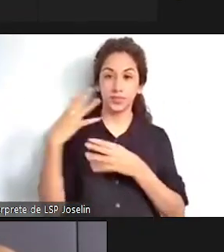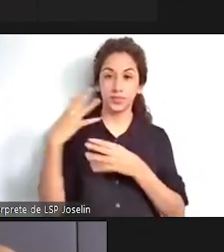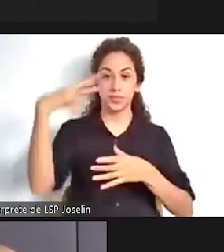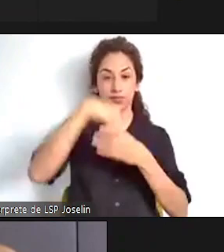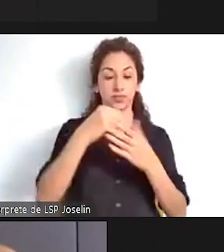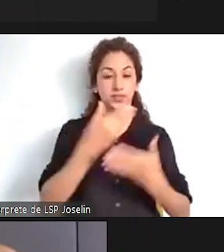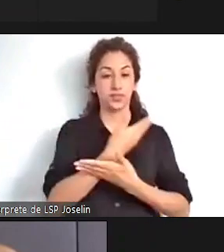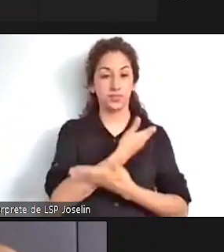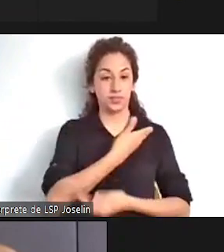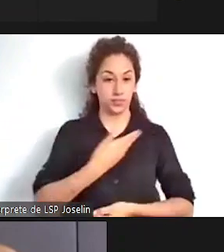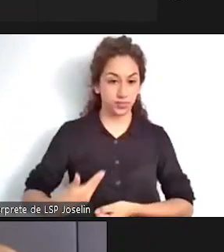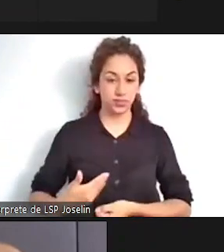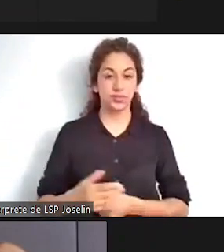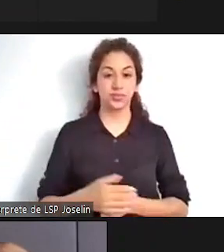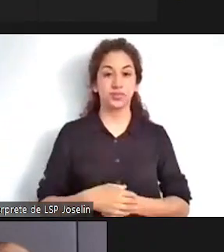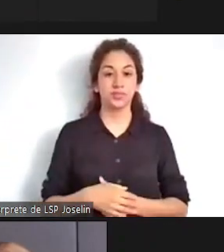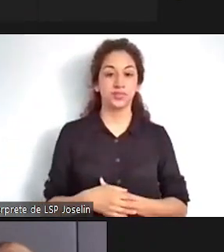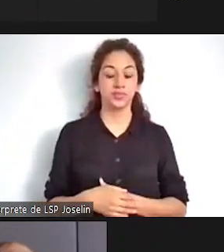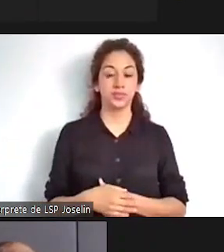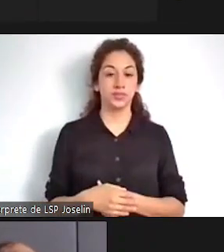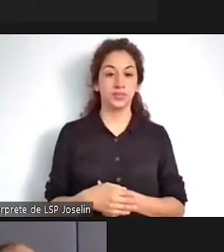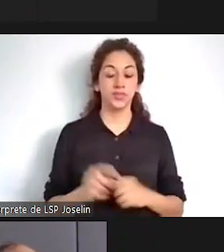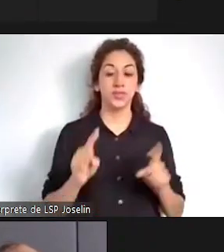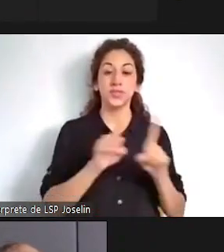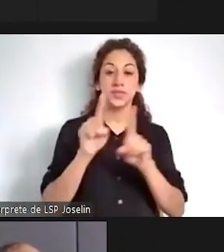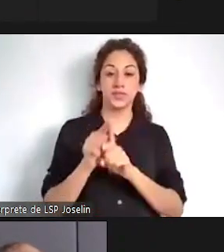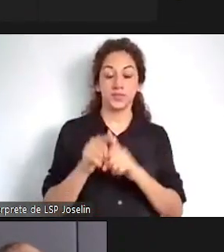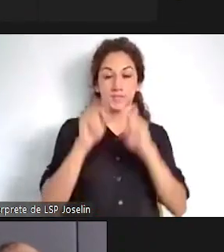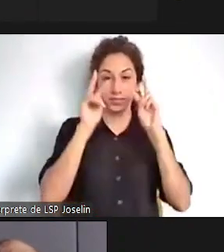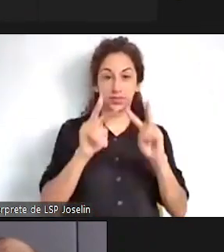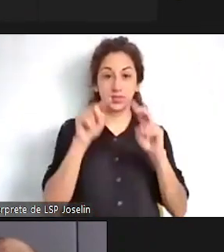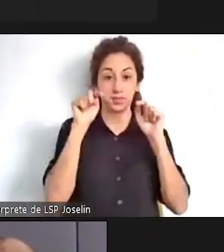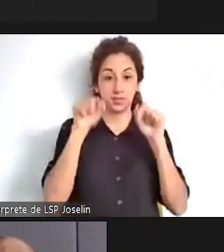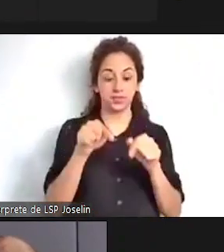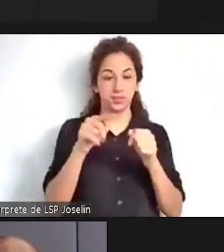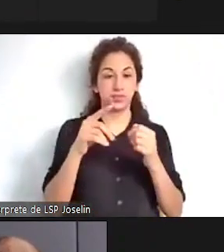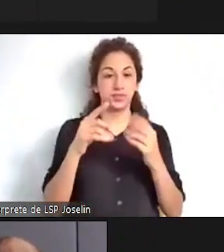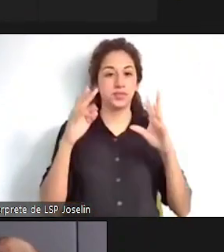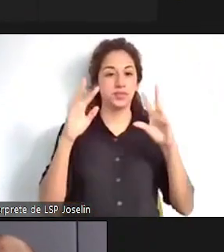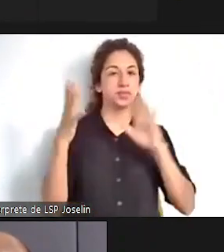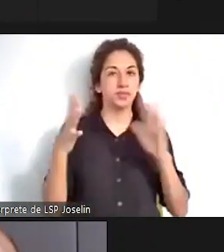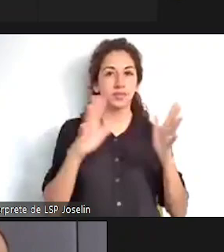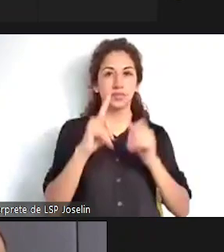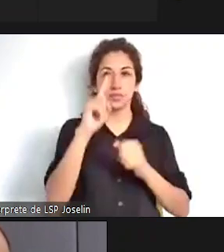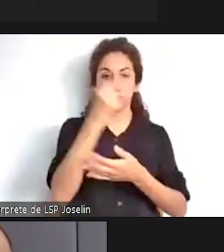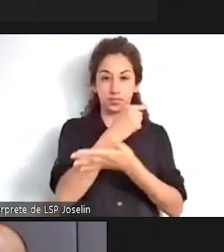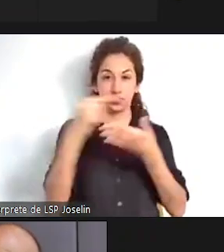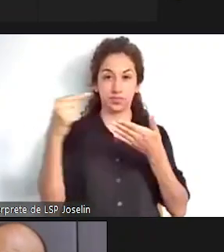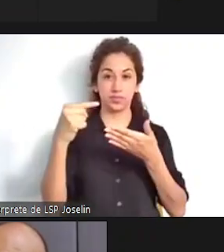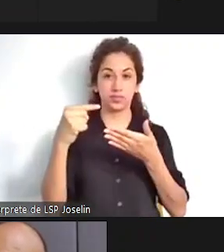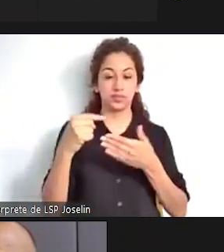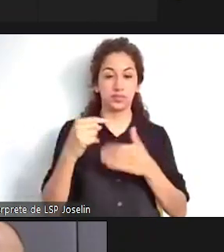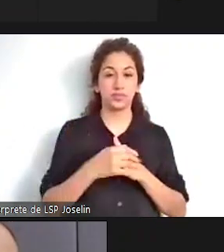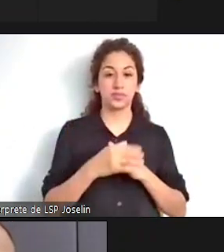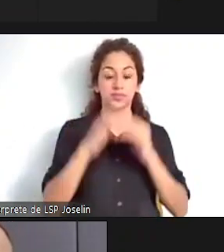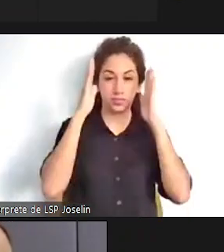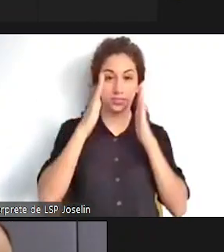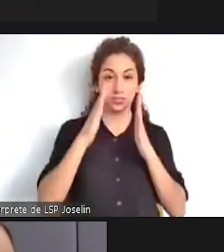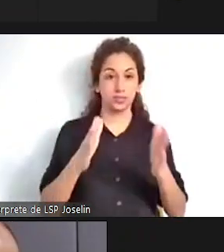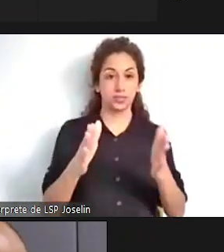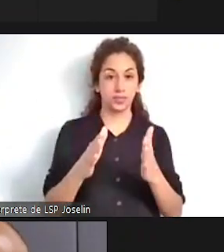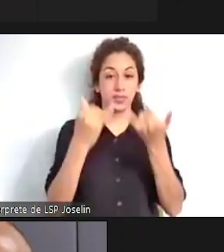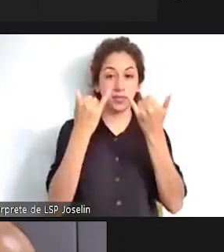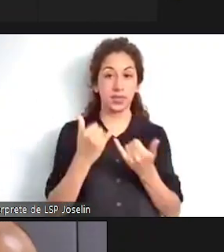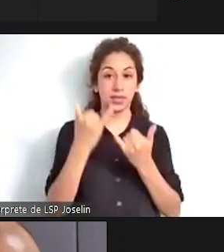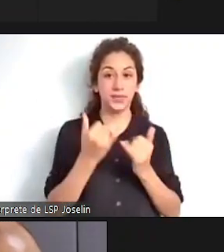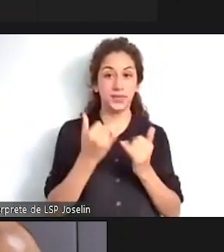correspondence in the country has to do which uh management issue and we see that how this planner that you have adopted